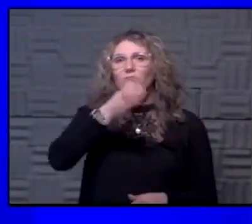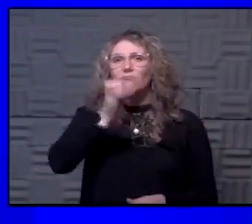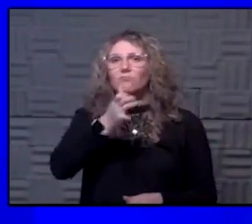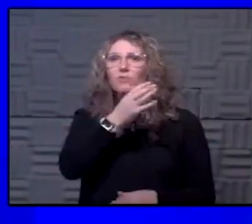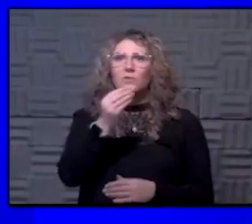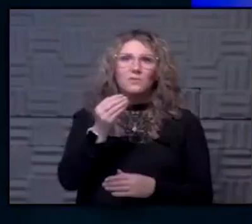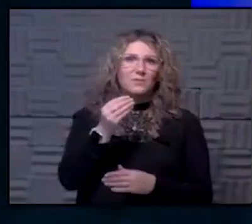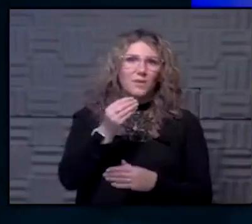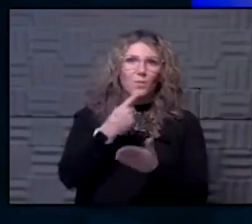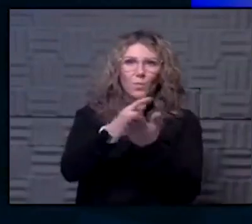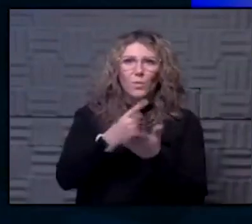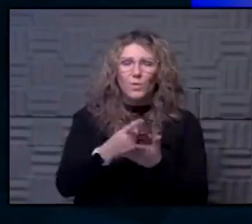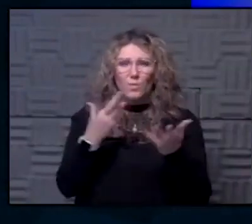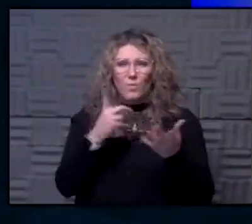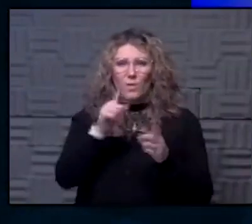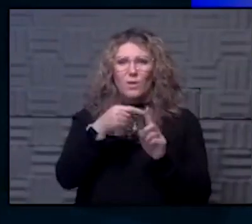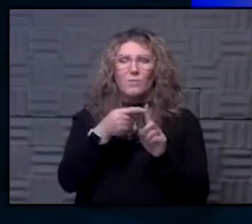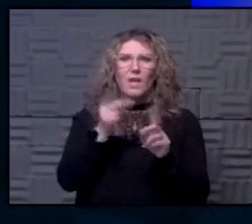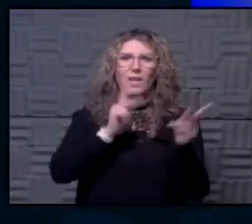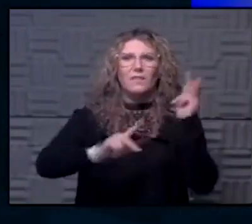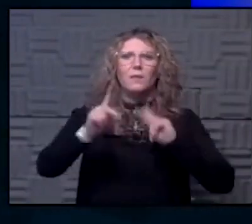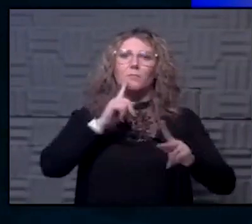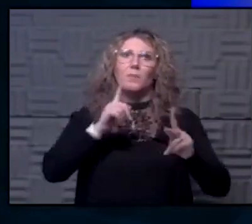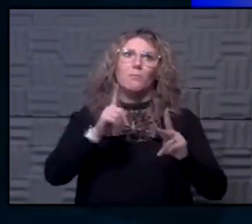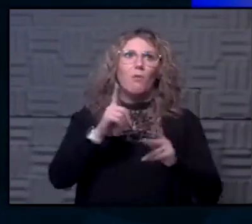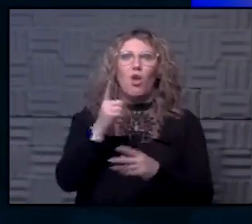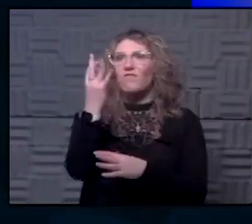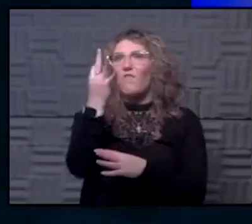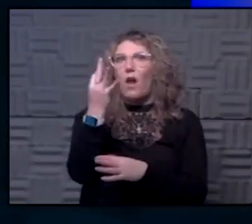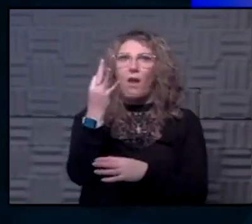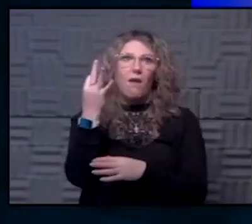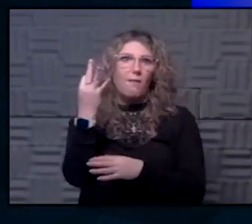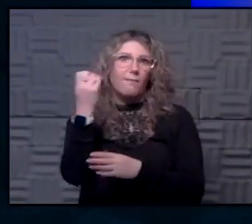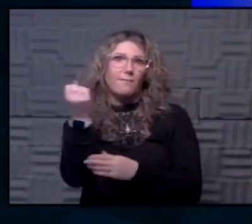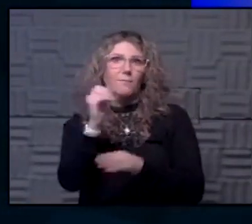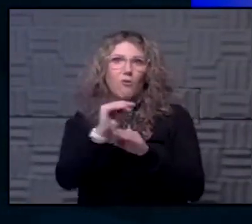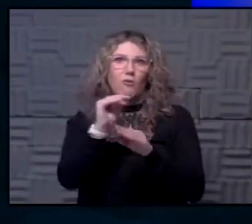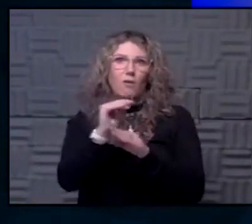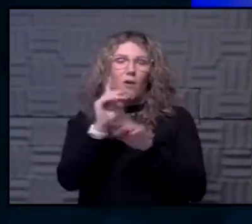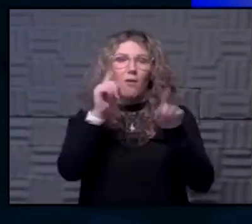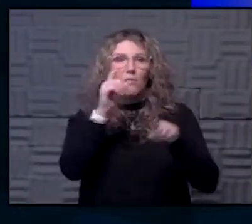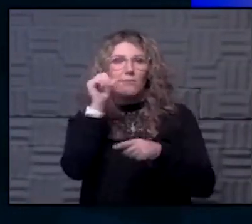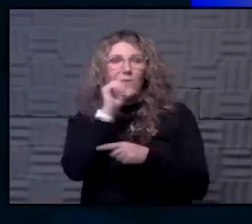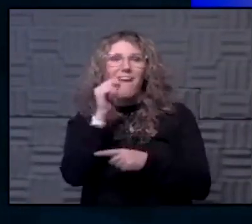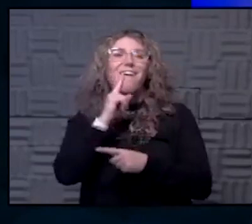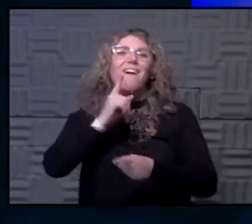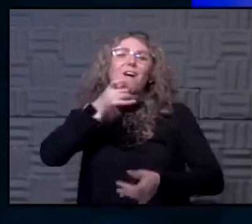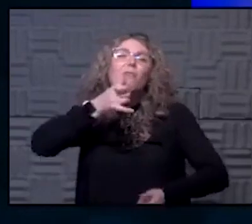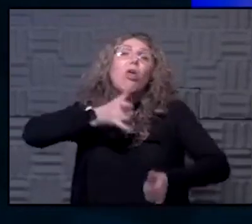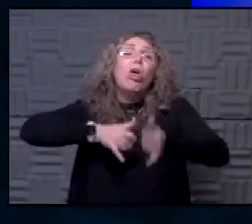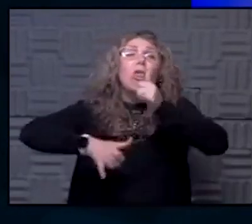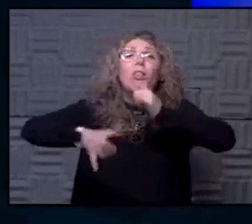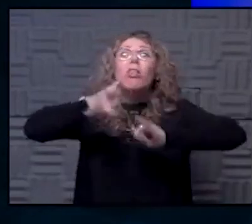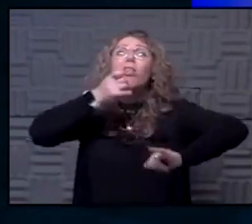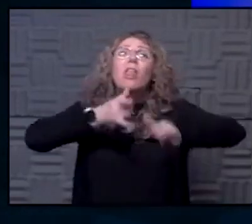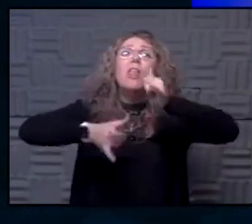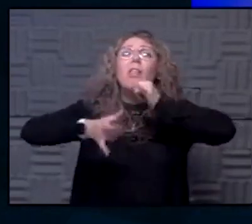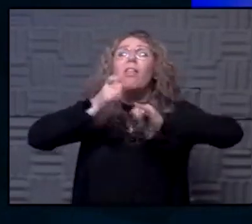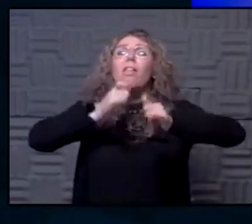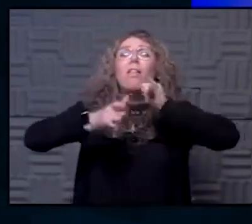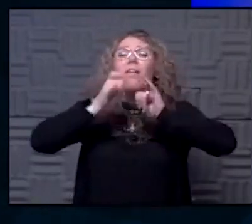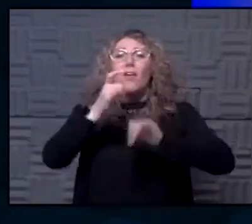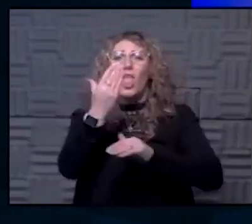cumulative. What about the people that go out and binge drink, say, on a Friday and Saturday night to the bars, and they're saying, well, I can get in my 14 drinks here in